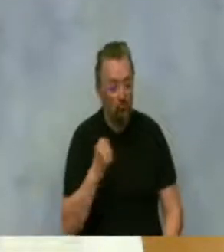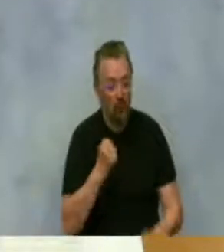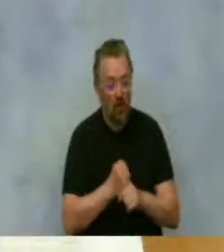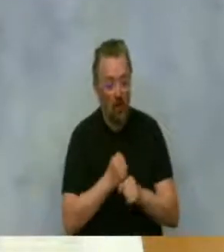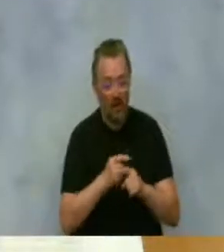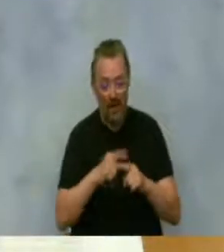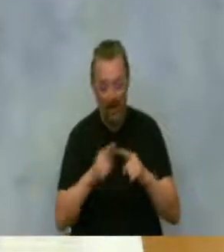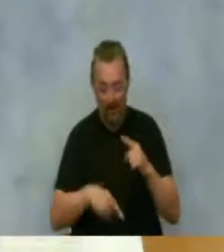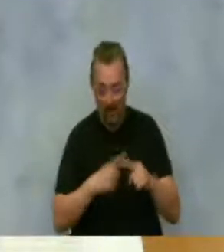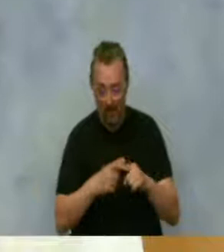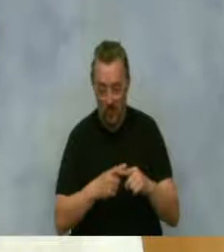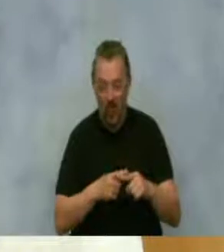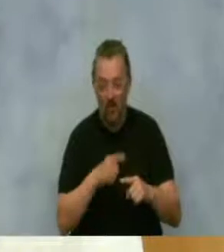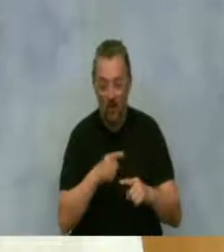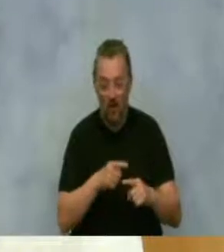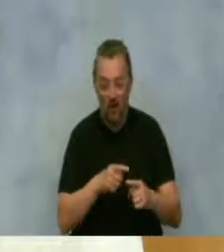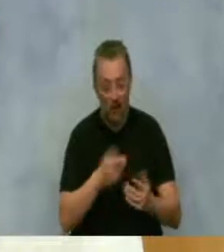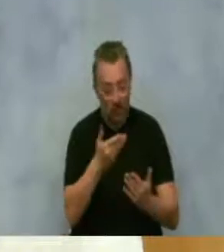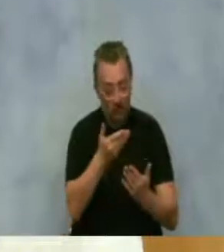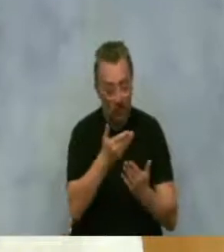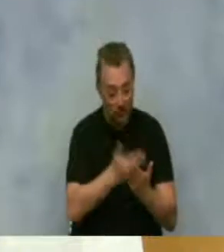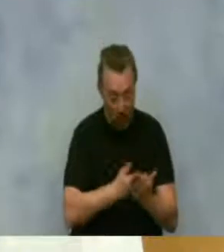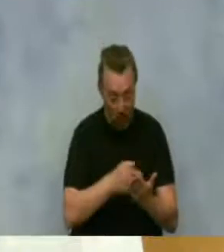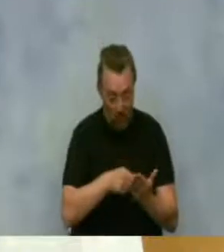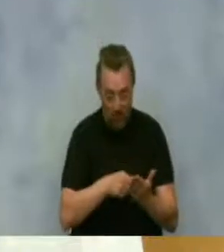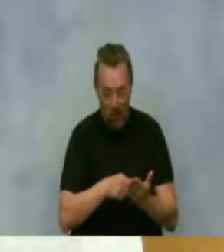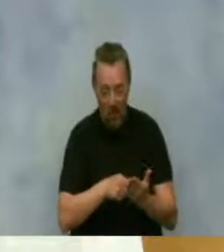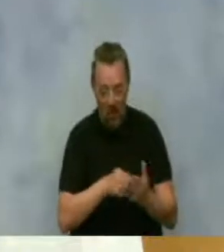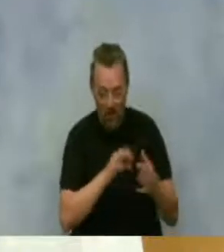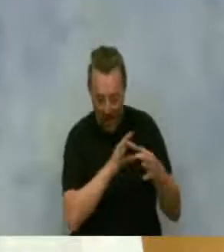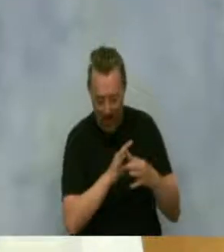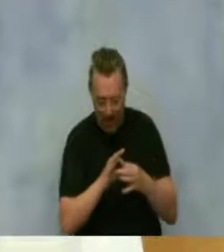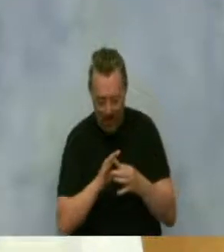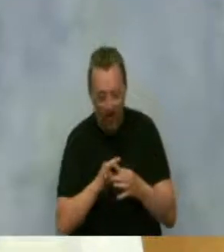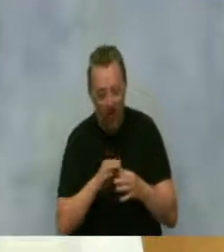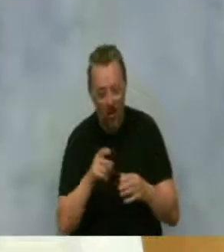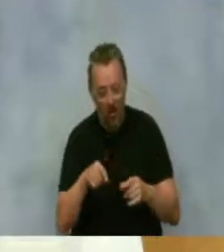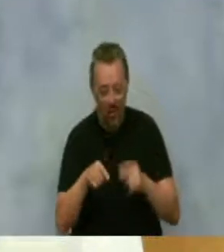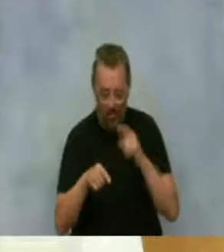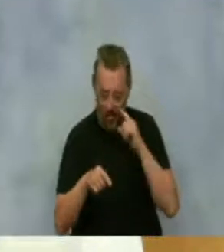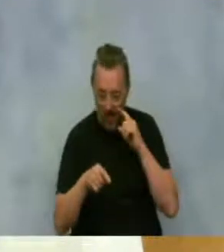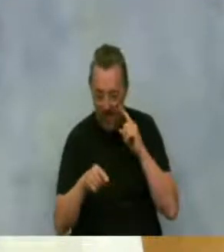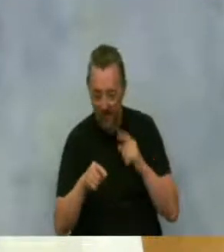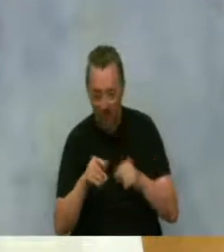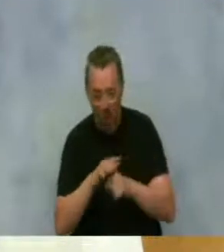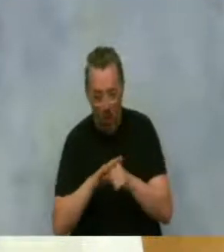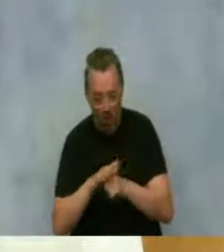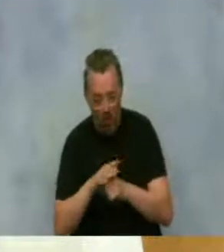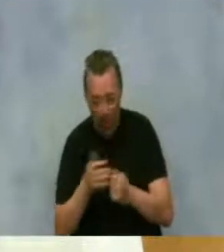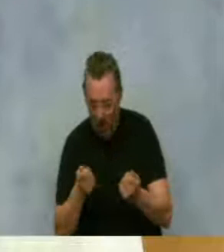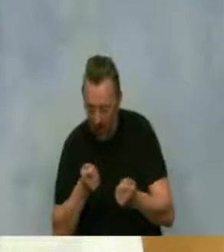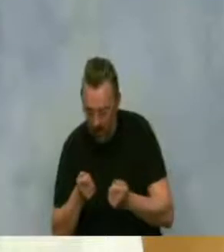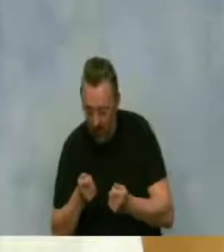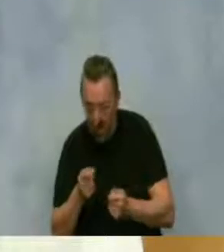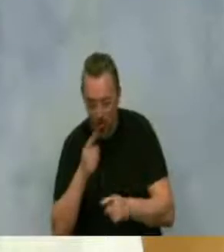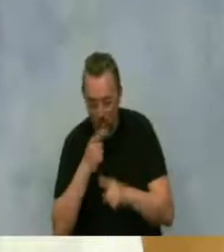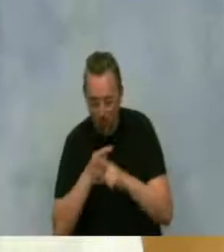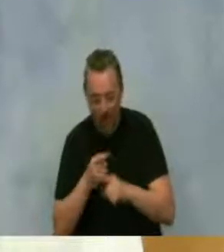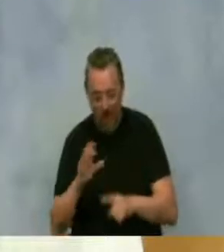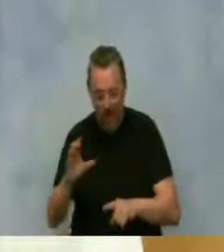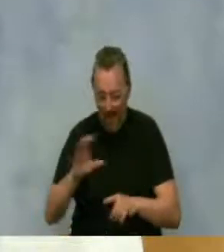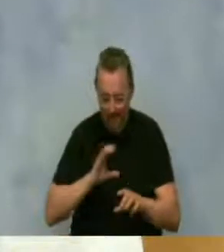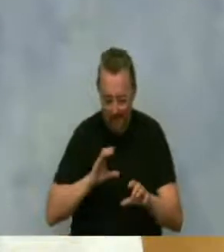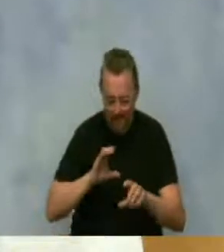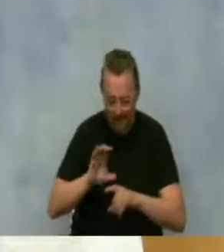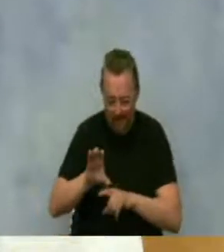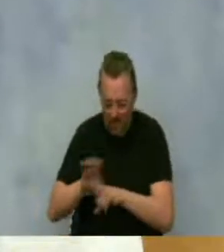SHIP closely links to the local housing strategy approved previously by Executive Committee and guides investment funding to meet the